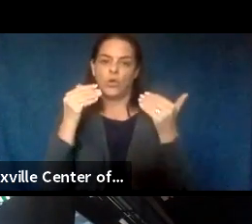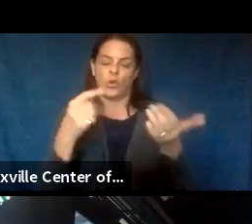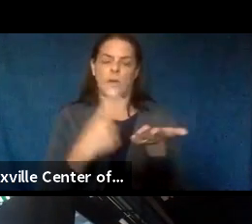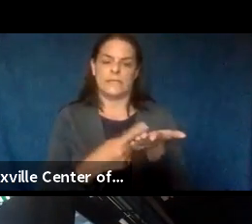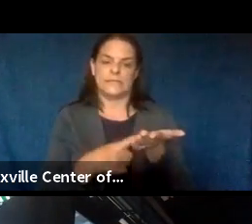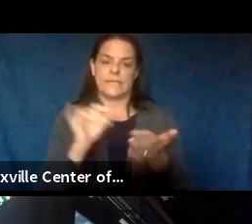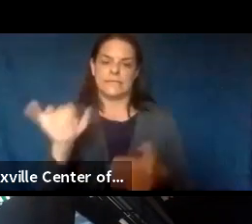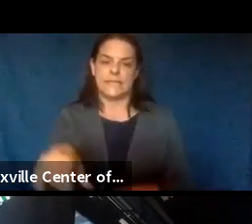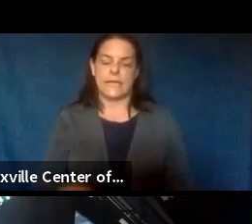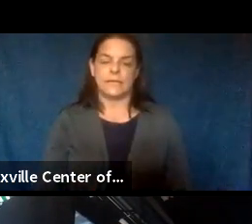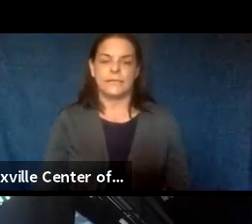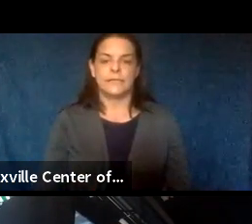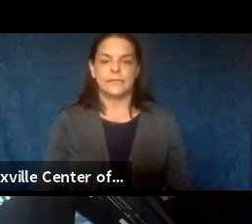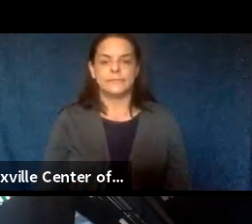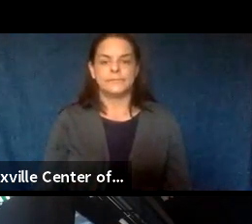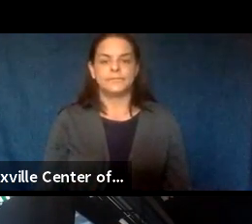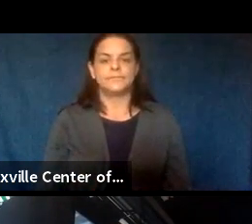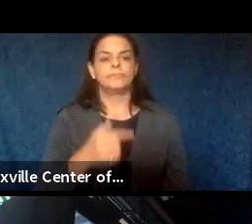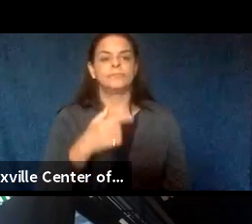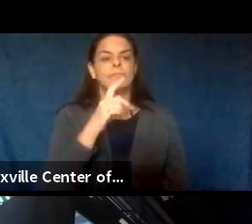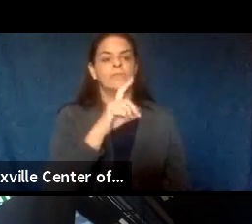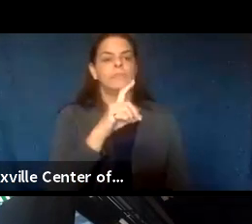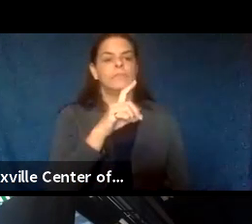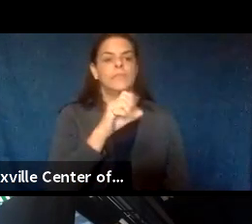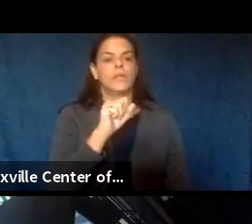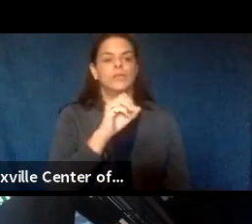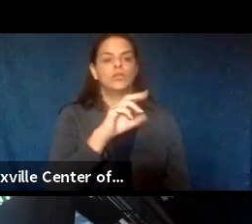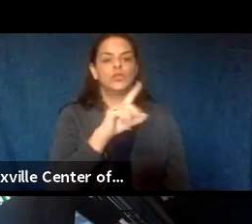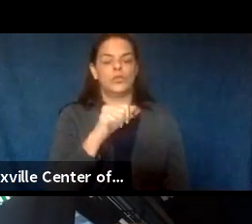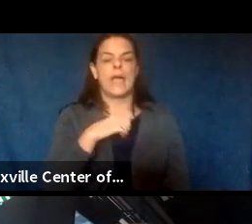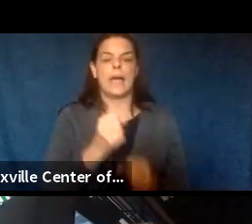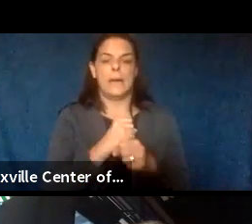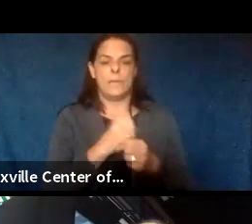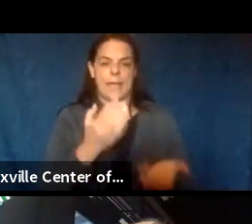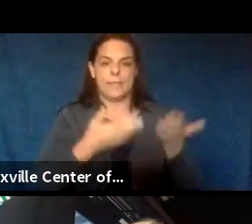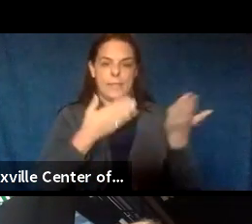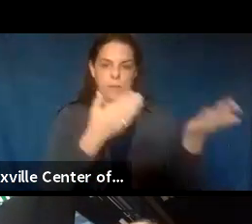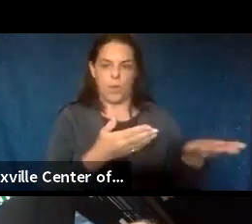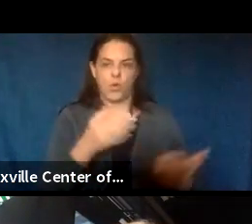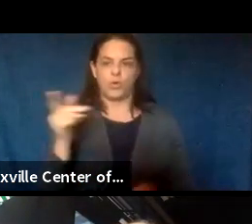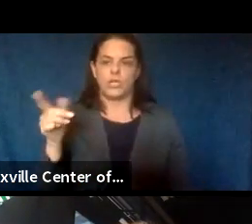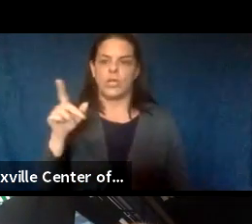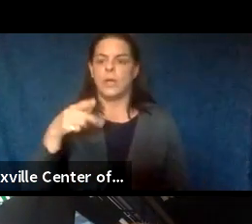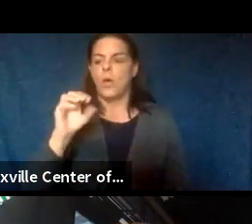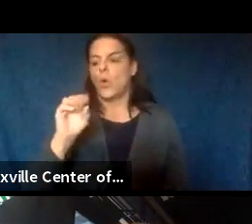it. I'll make that motion. I'll second.